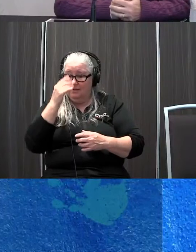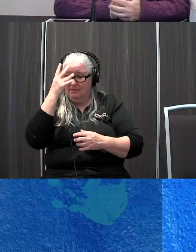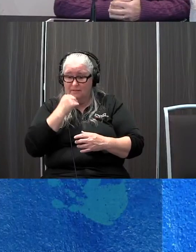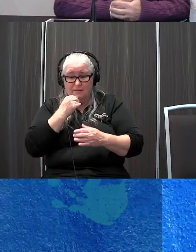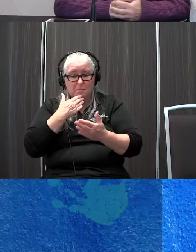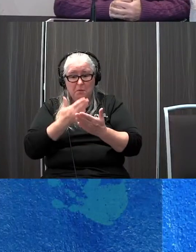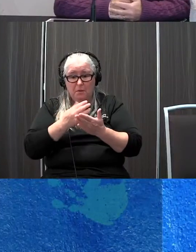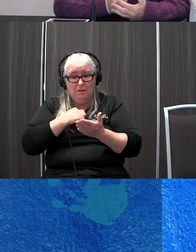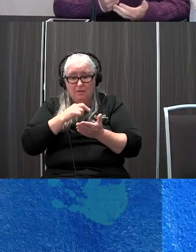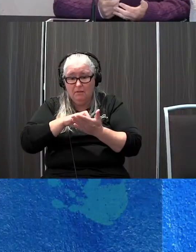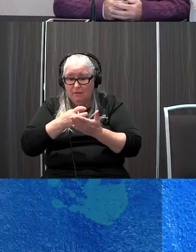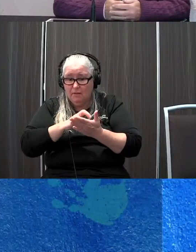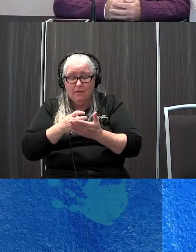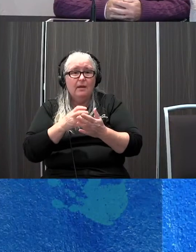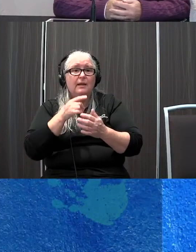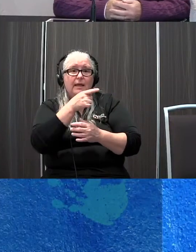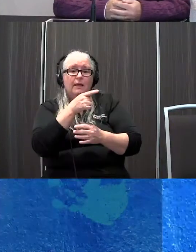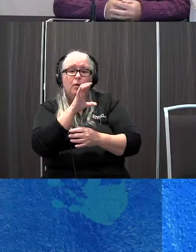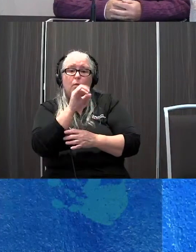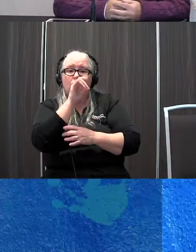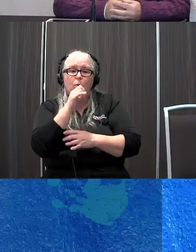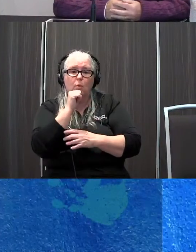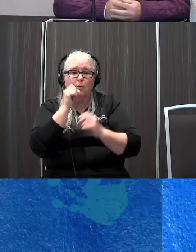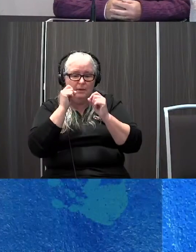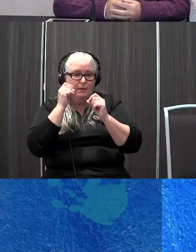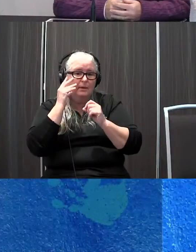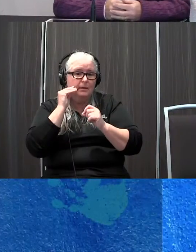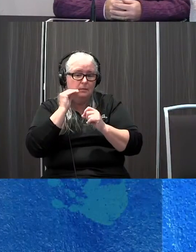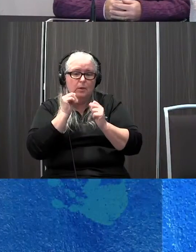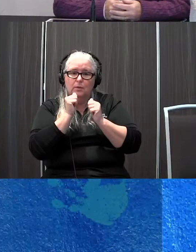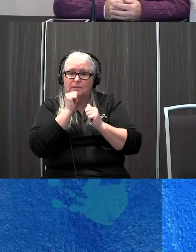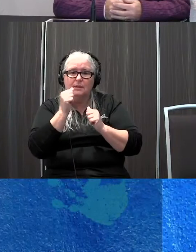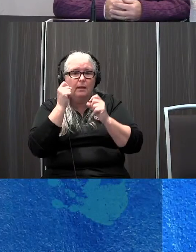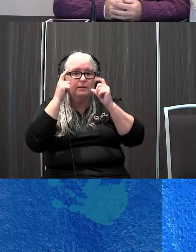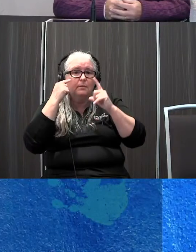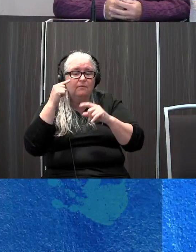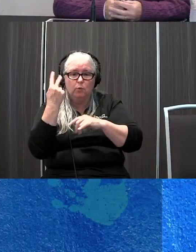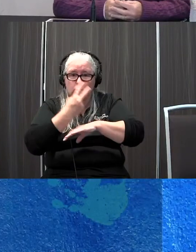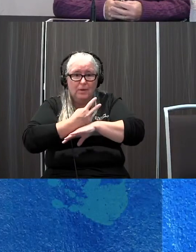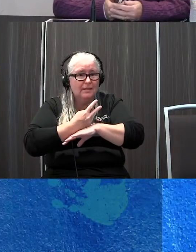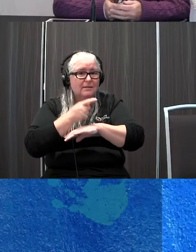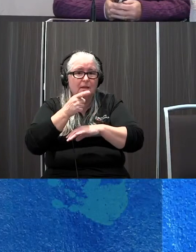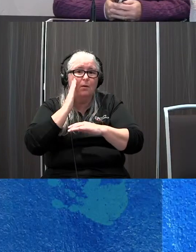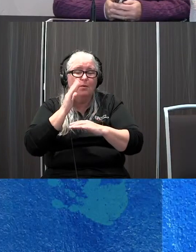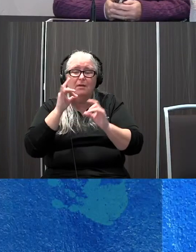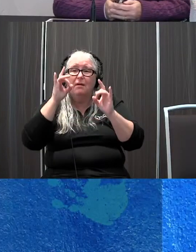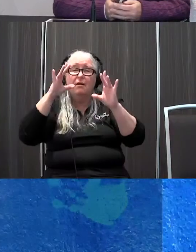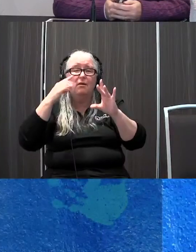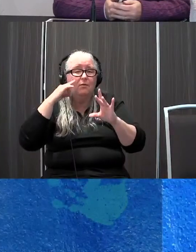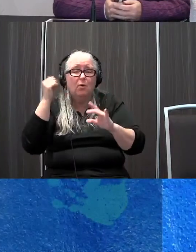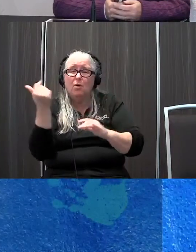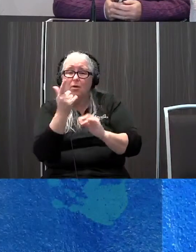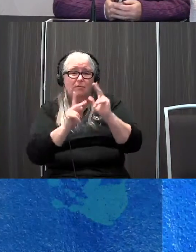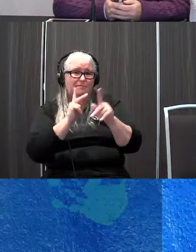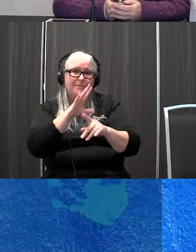Cole's experience of not sleeping for 2 days, that's going to make everything worse for everyone. But there's other things that we want to be